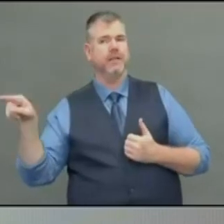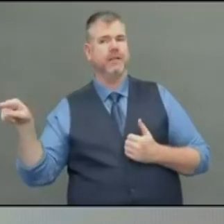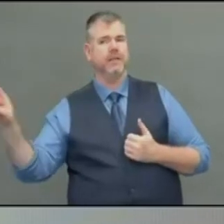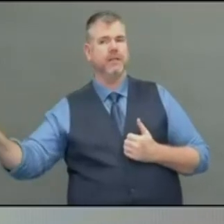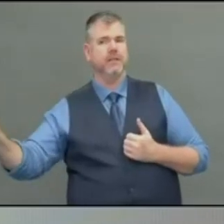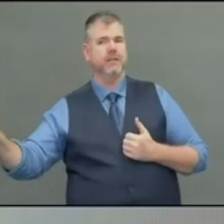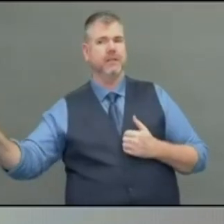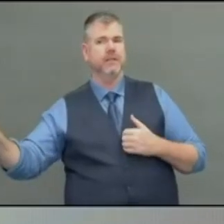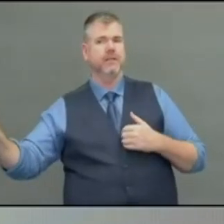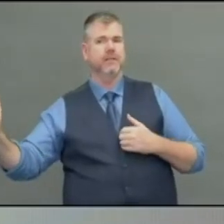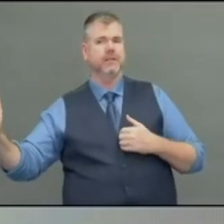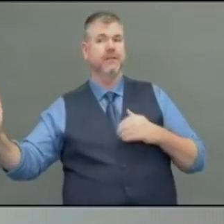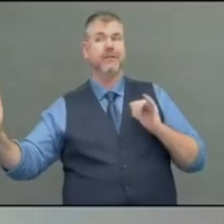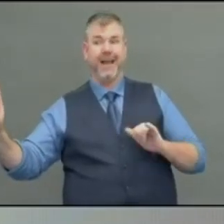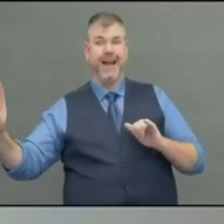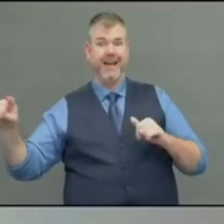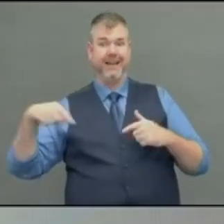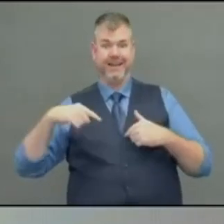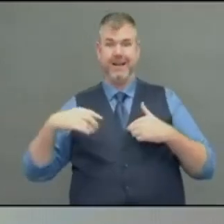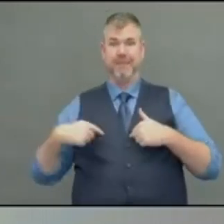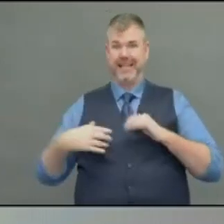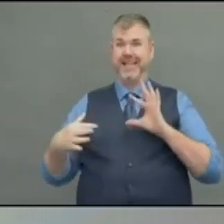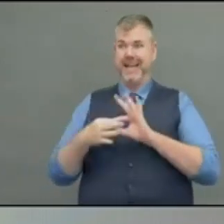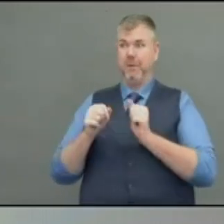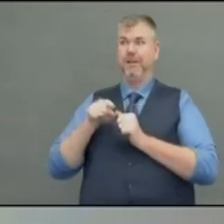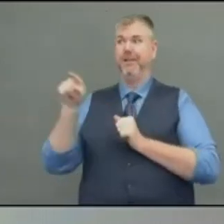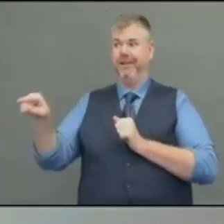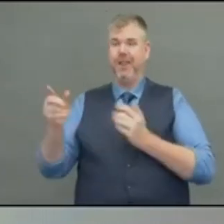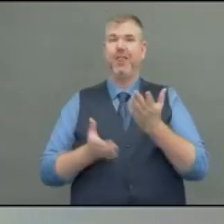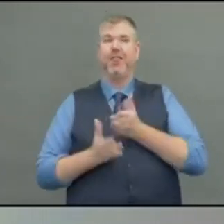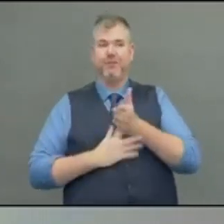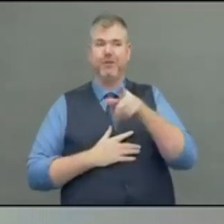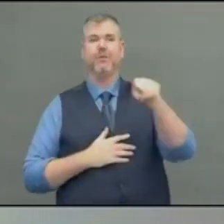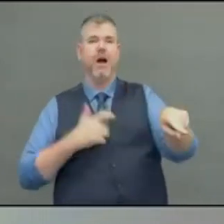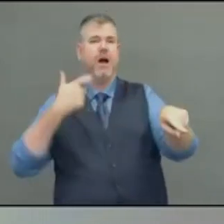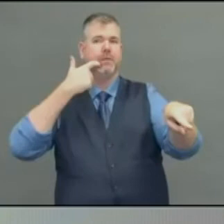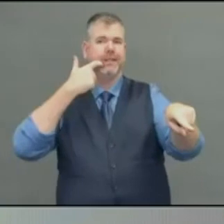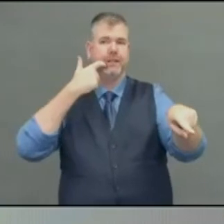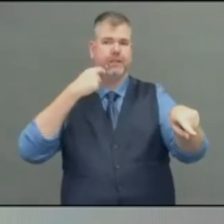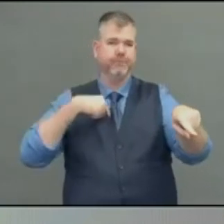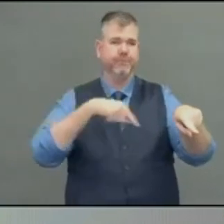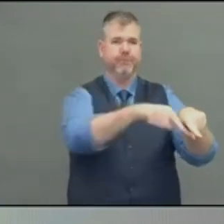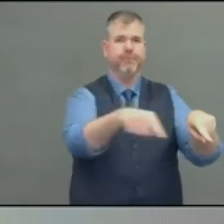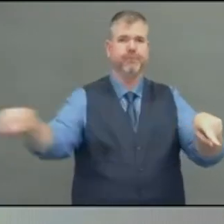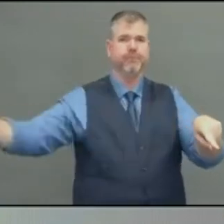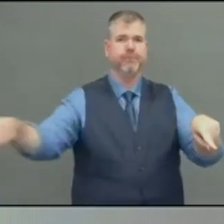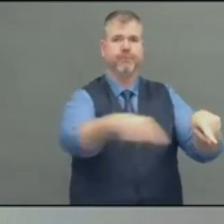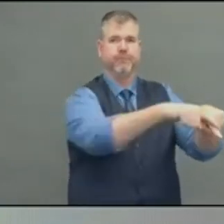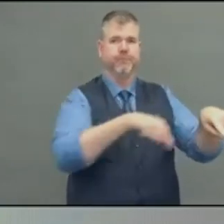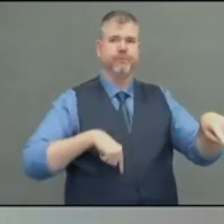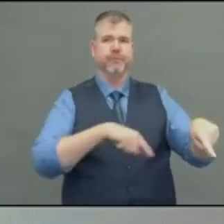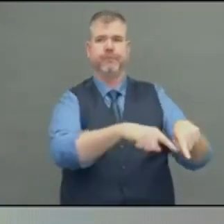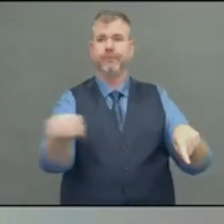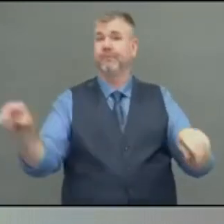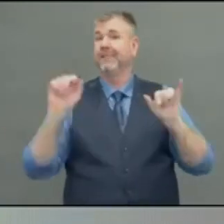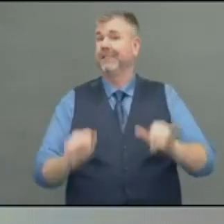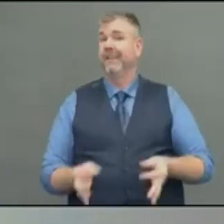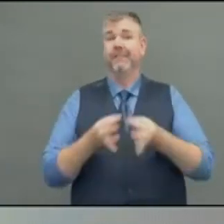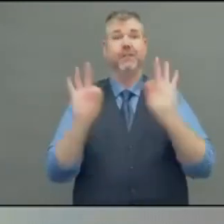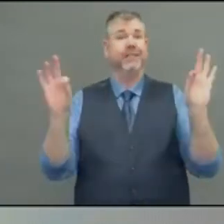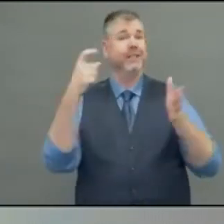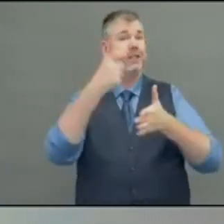the California Relay Service, and it's a completely free service that is available